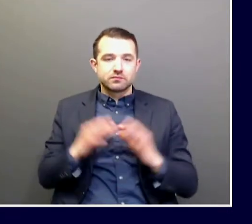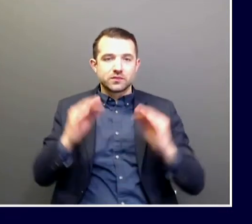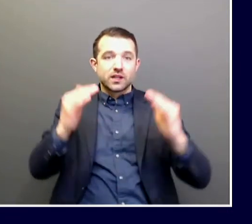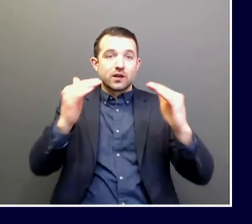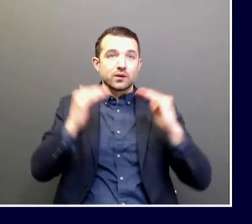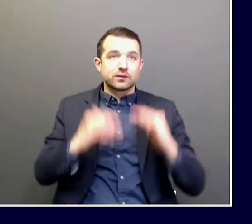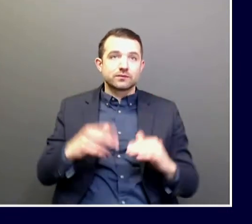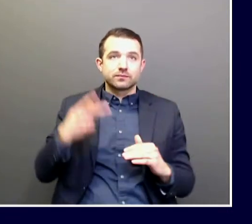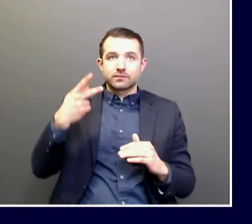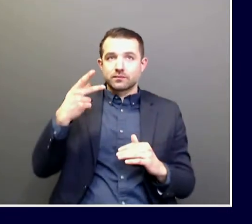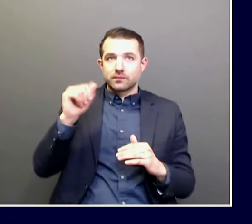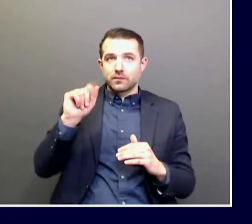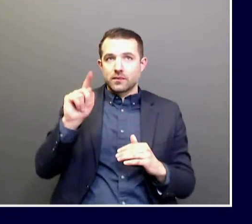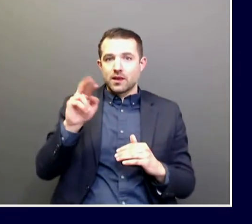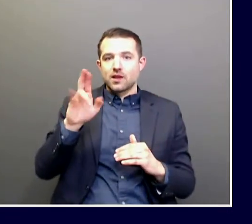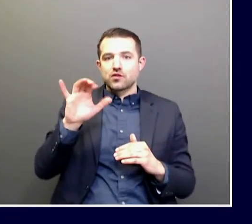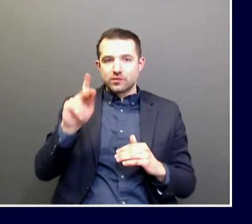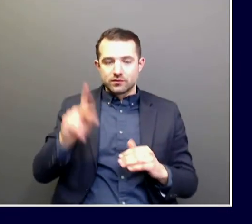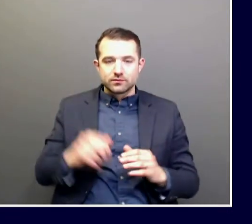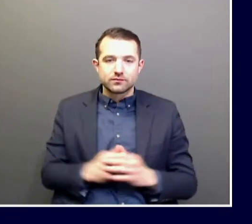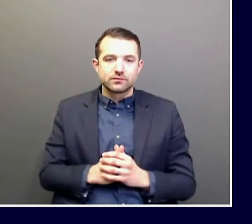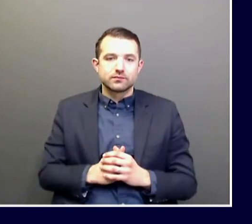Whittle next.